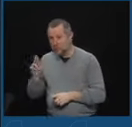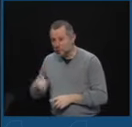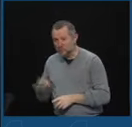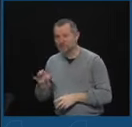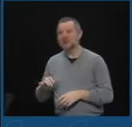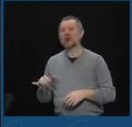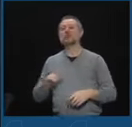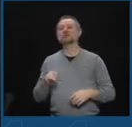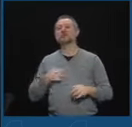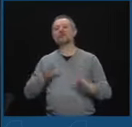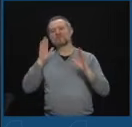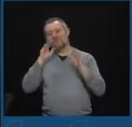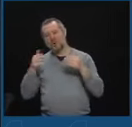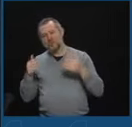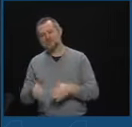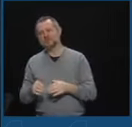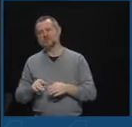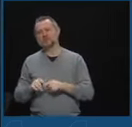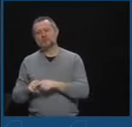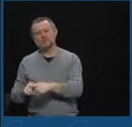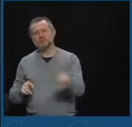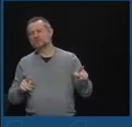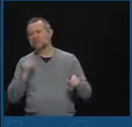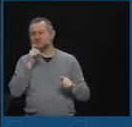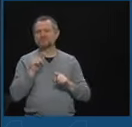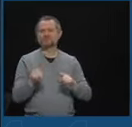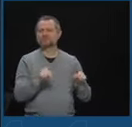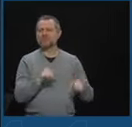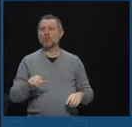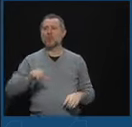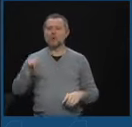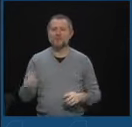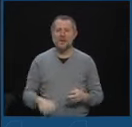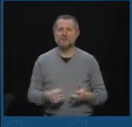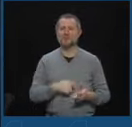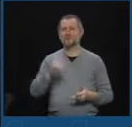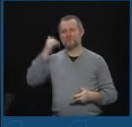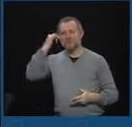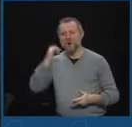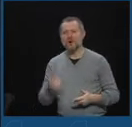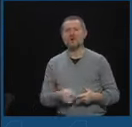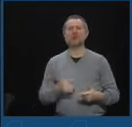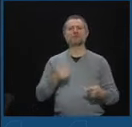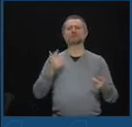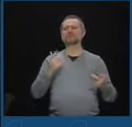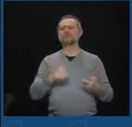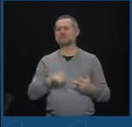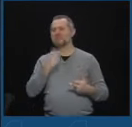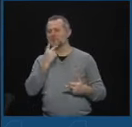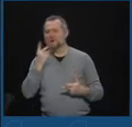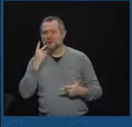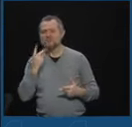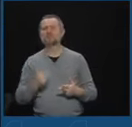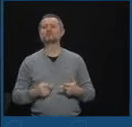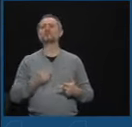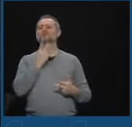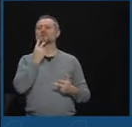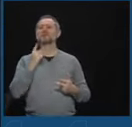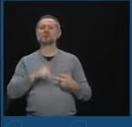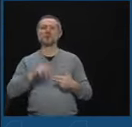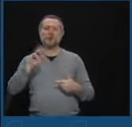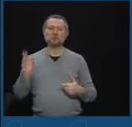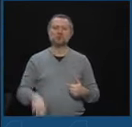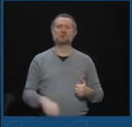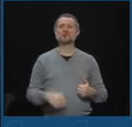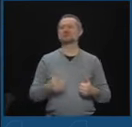neighborhoods where you'll be deployed. You know, Albany, Buffalo, Hempstead, Mount Vernon, Newburgh, Poughkeepsie, Rochester, Syracuse, Troy, and Yonkers. Let's